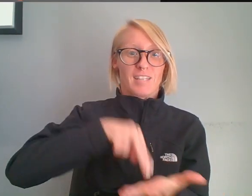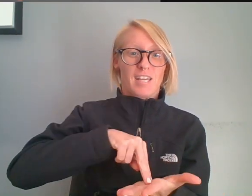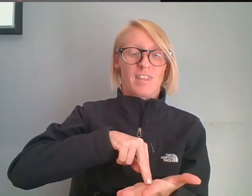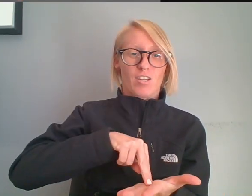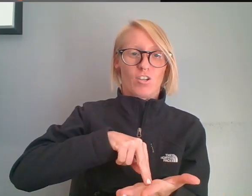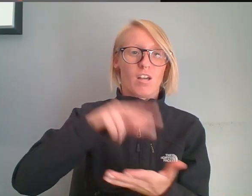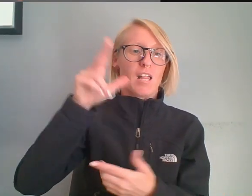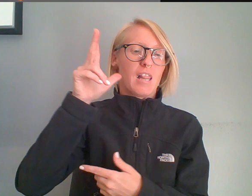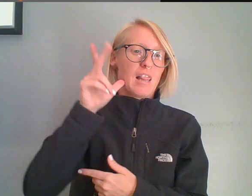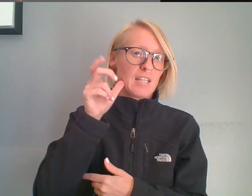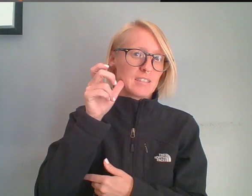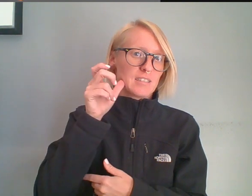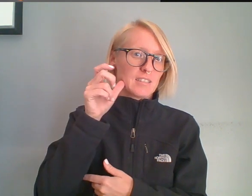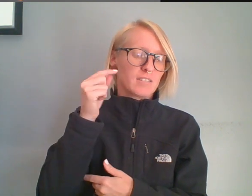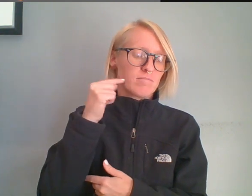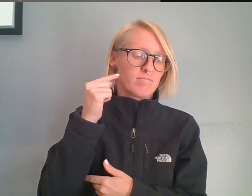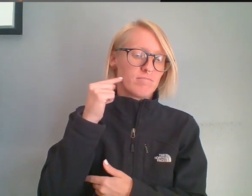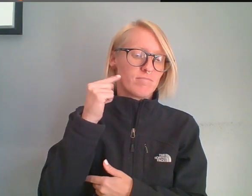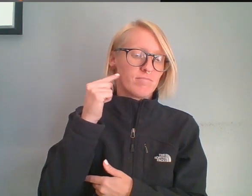Listen,